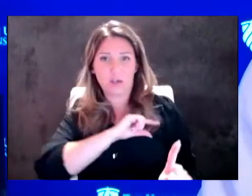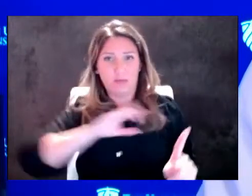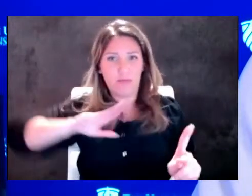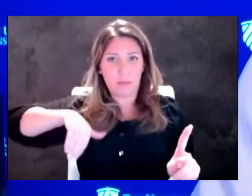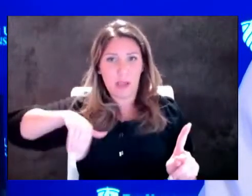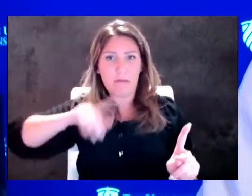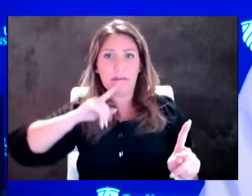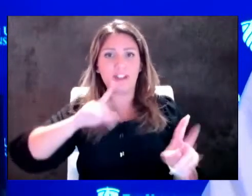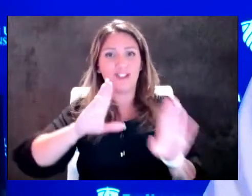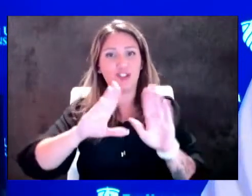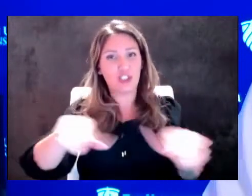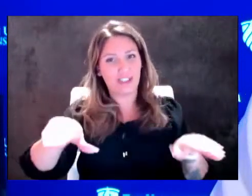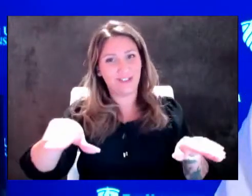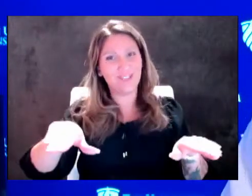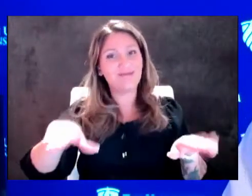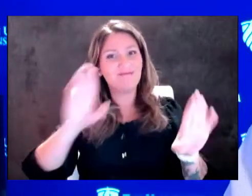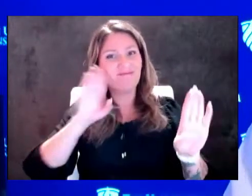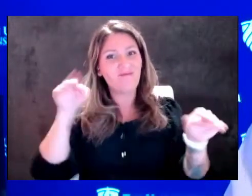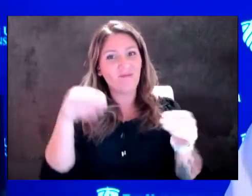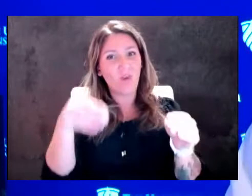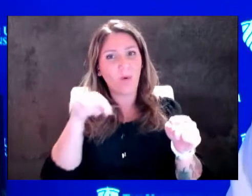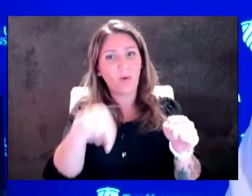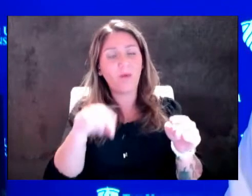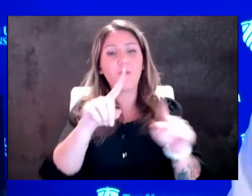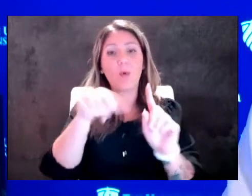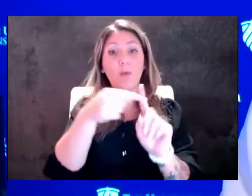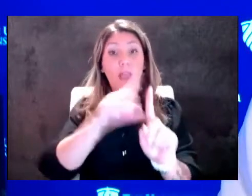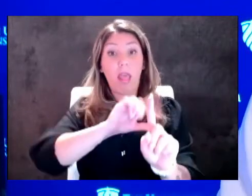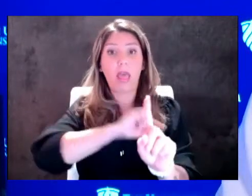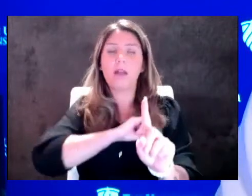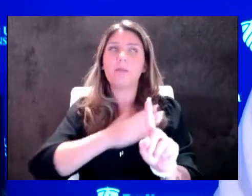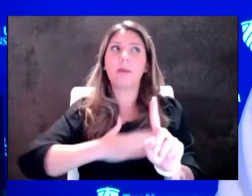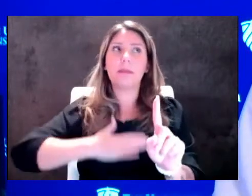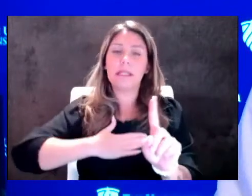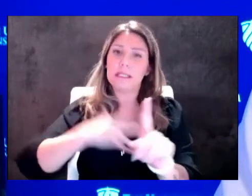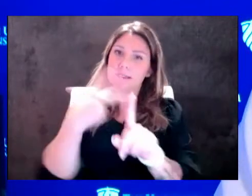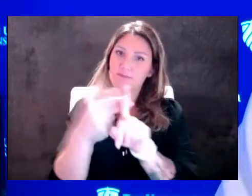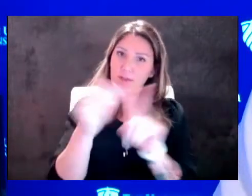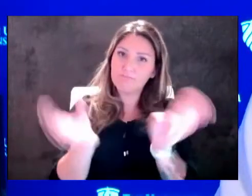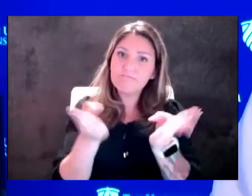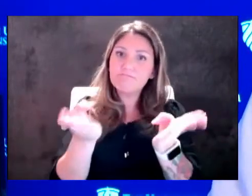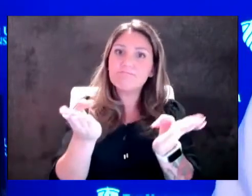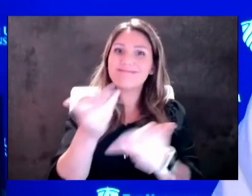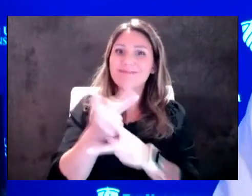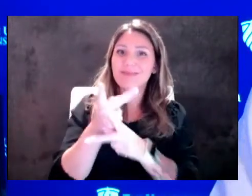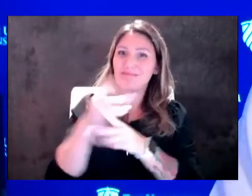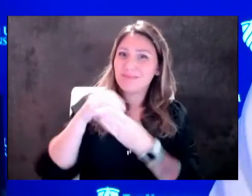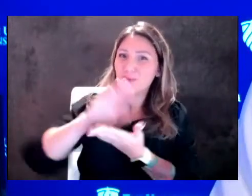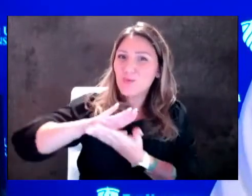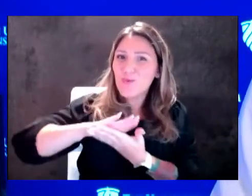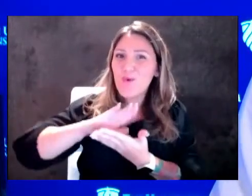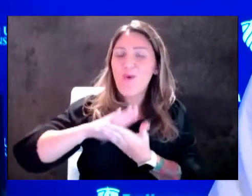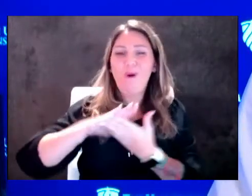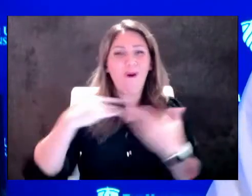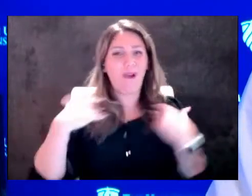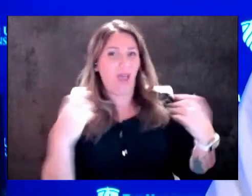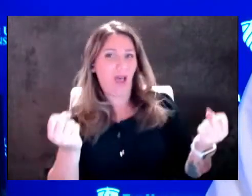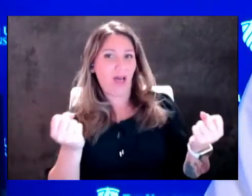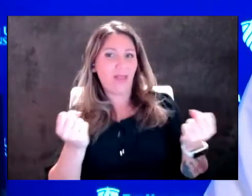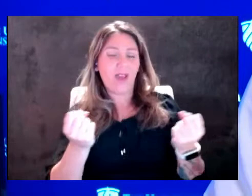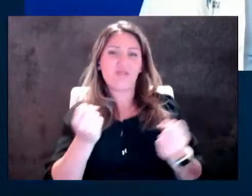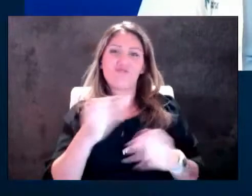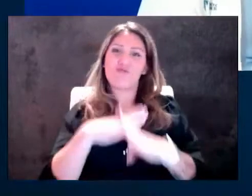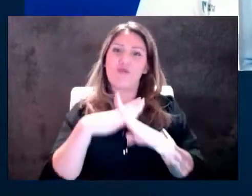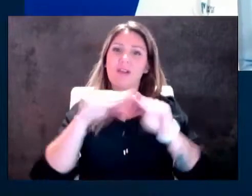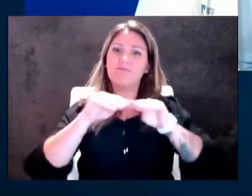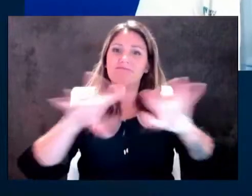those children. Once they are eligible, please get them vaccinated. Again, to keep them in school, keep them healthy, keep them from spreading it to others that are at risk